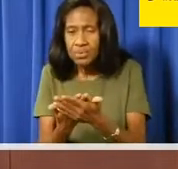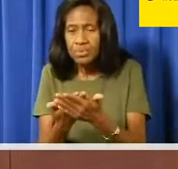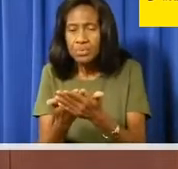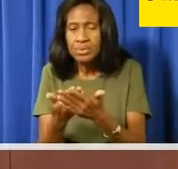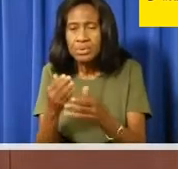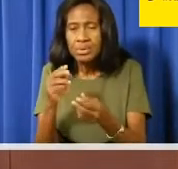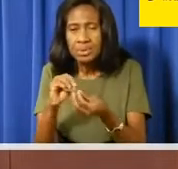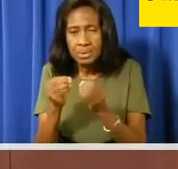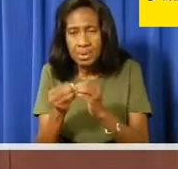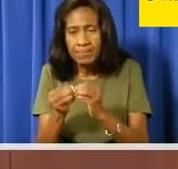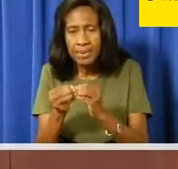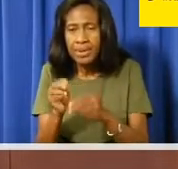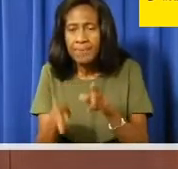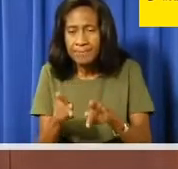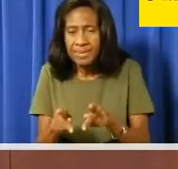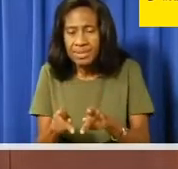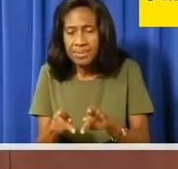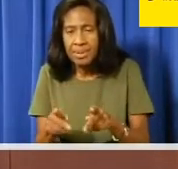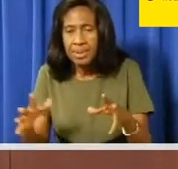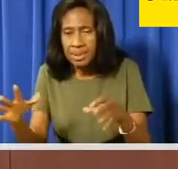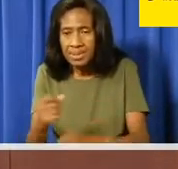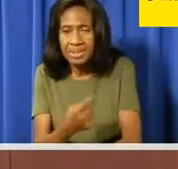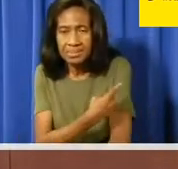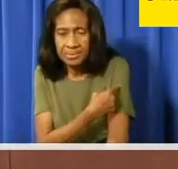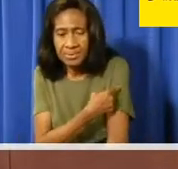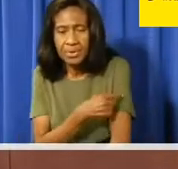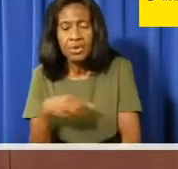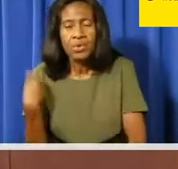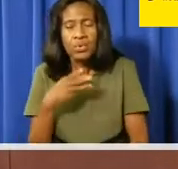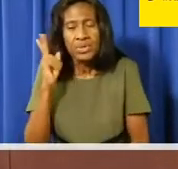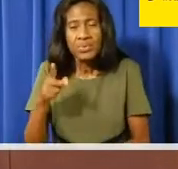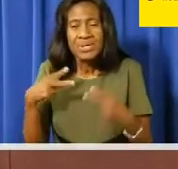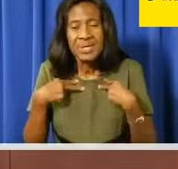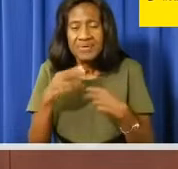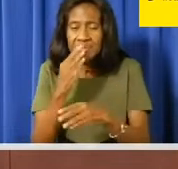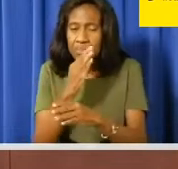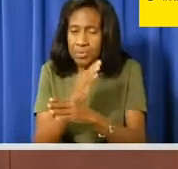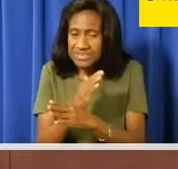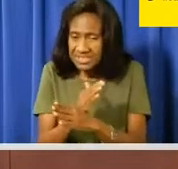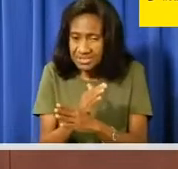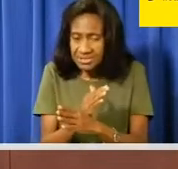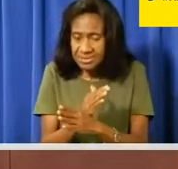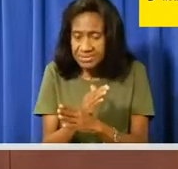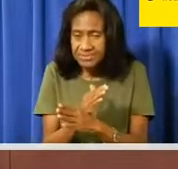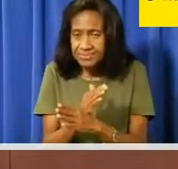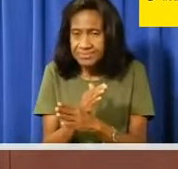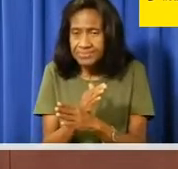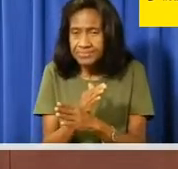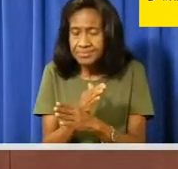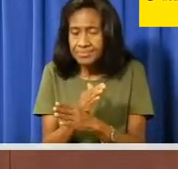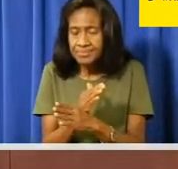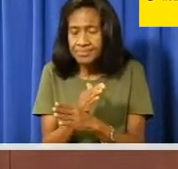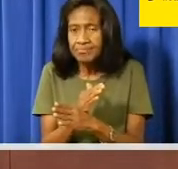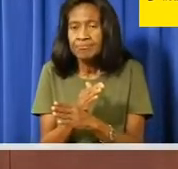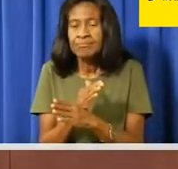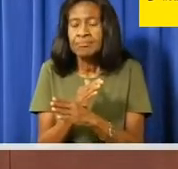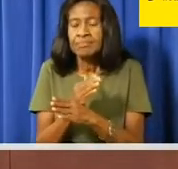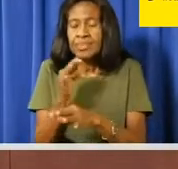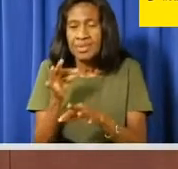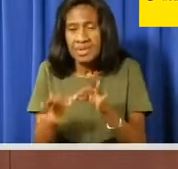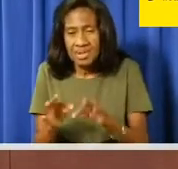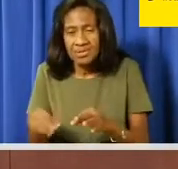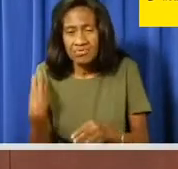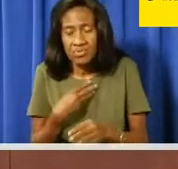number, we have the protection. And we are confident that we won't get an alarming number of cases, severe cases and